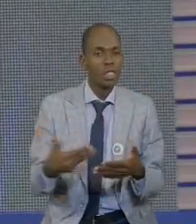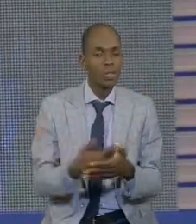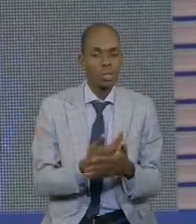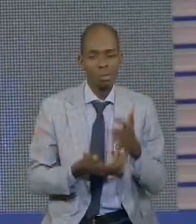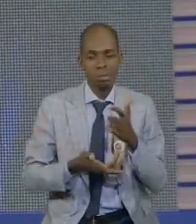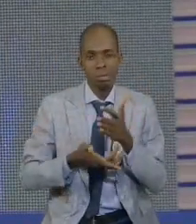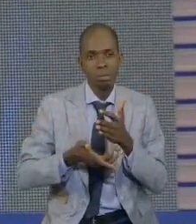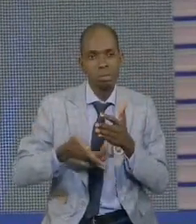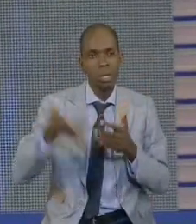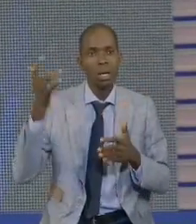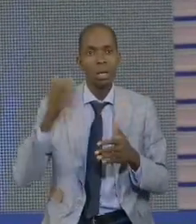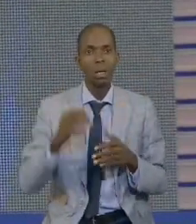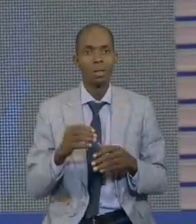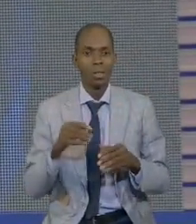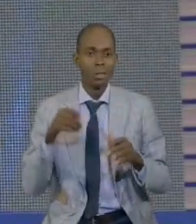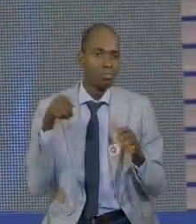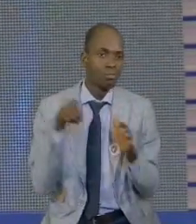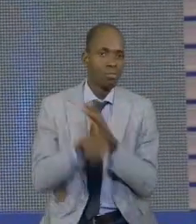instruments